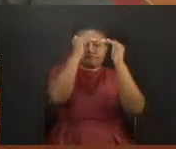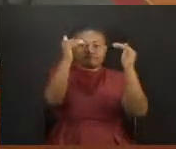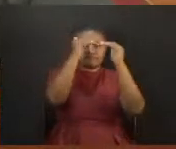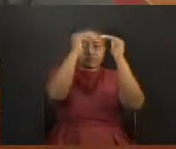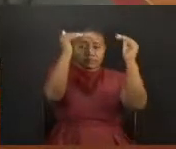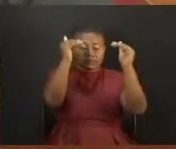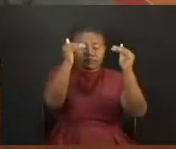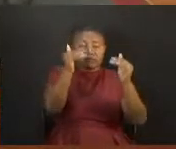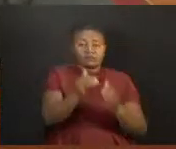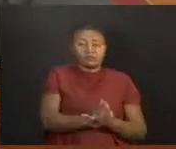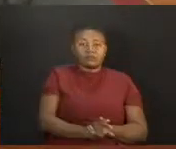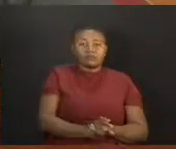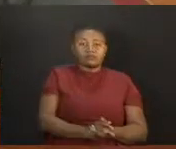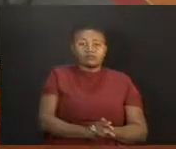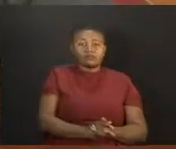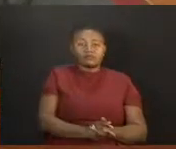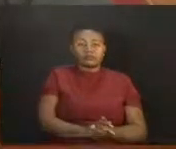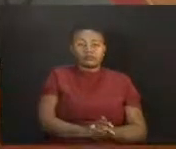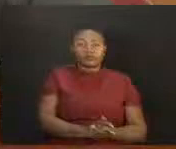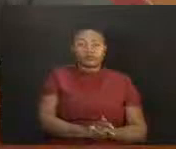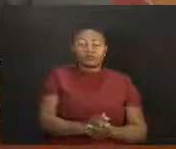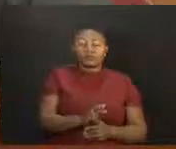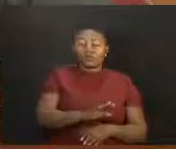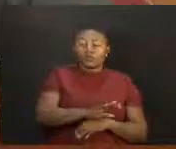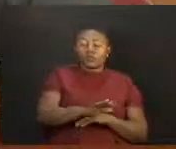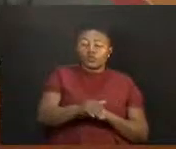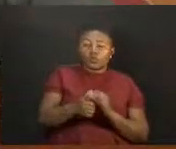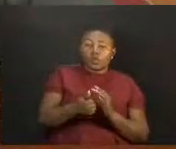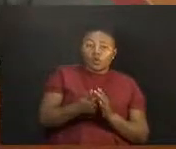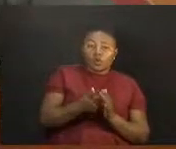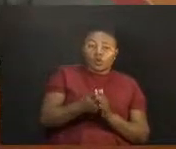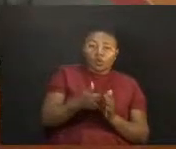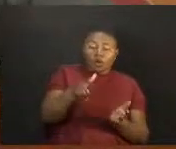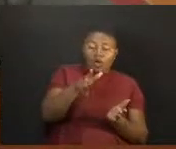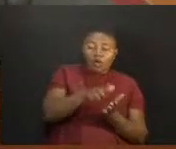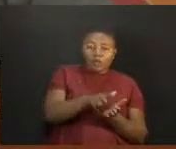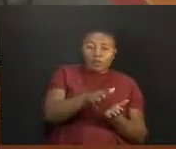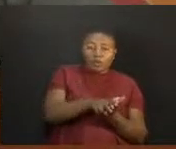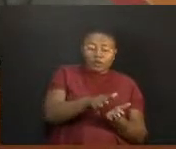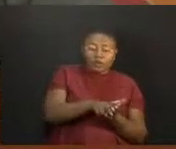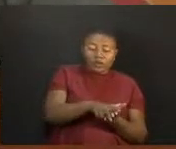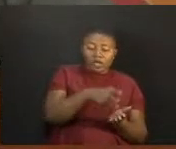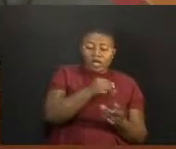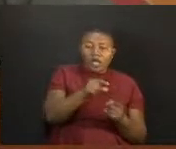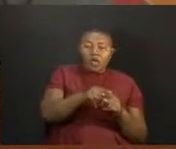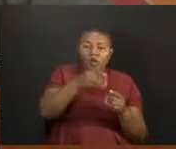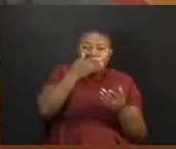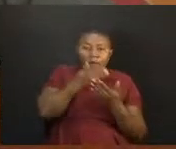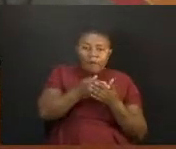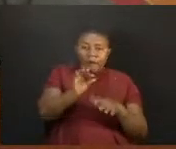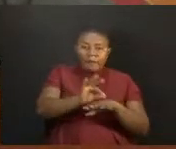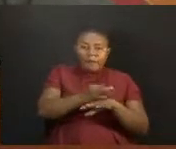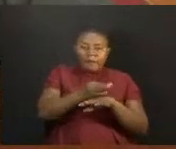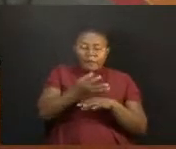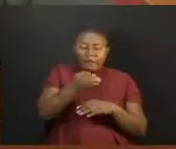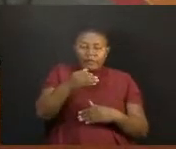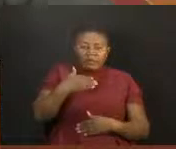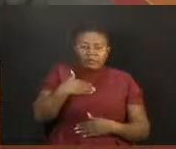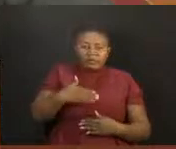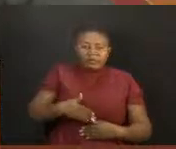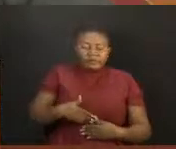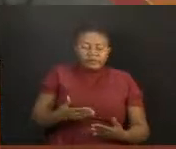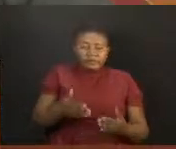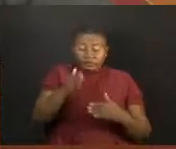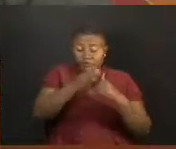We also have to look at all the statutory approval requirements and also the functionality of the building in order to